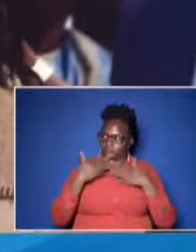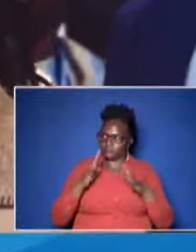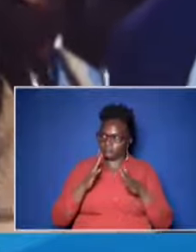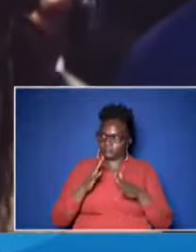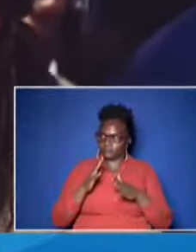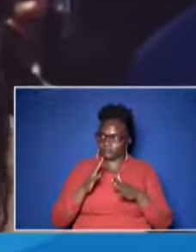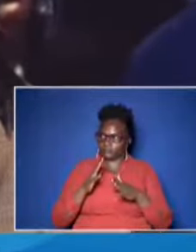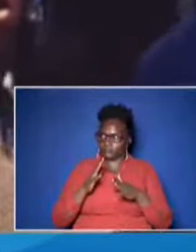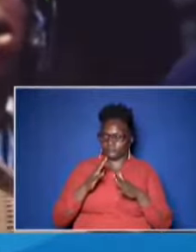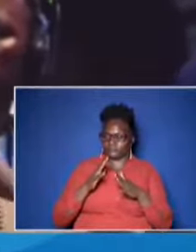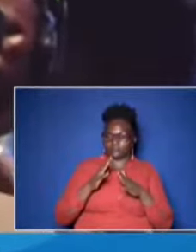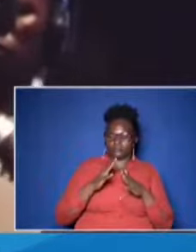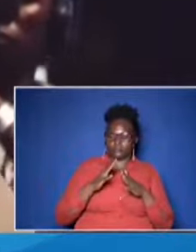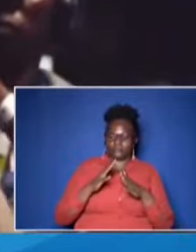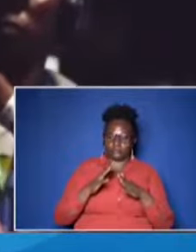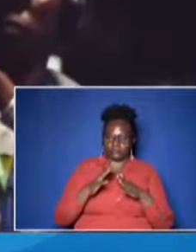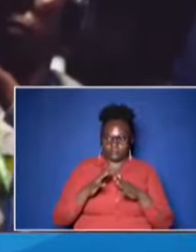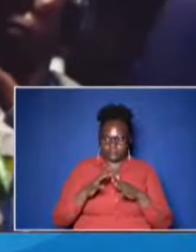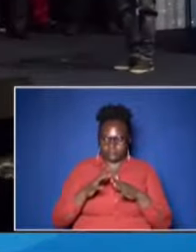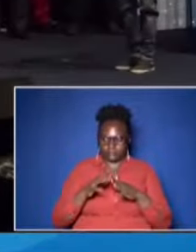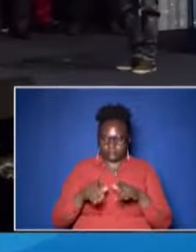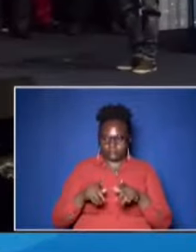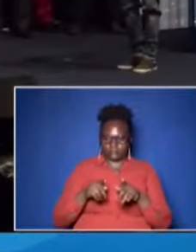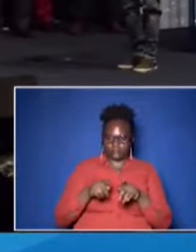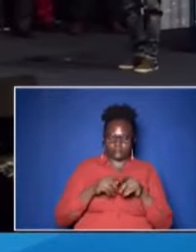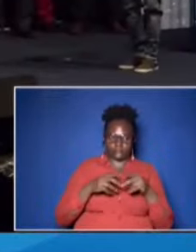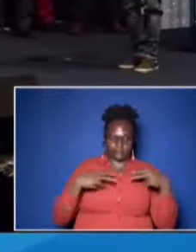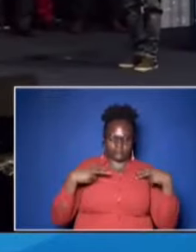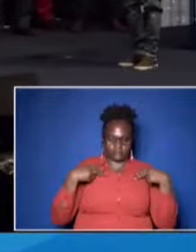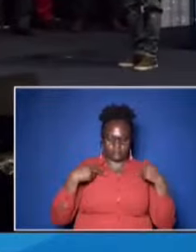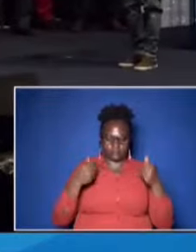godone I'm sensing a mighty anointing